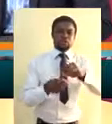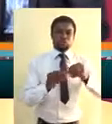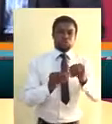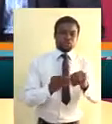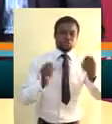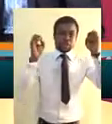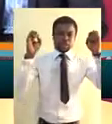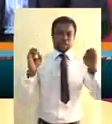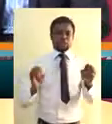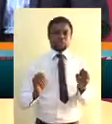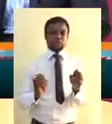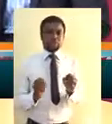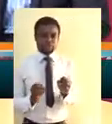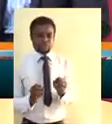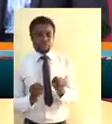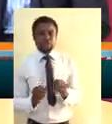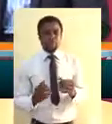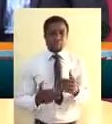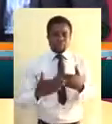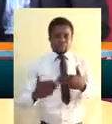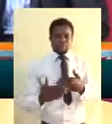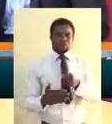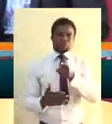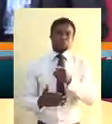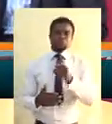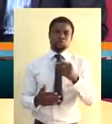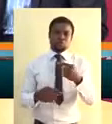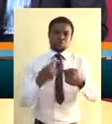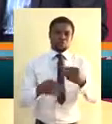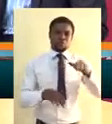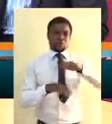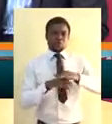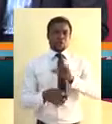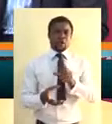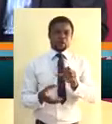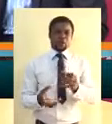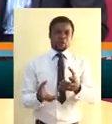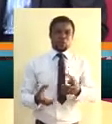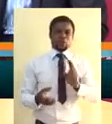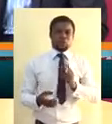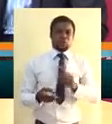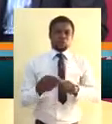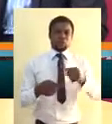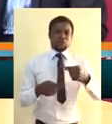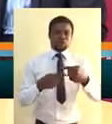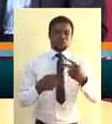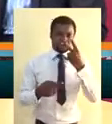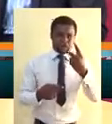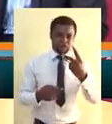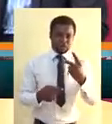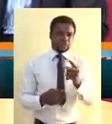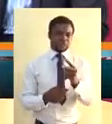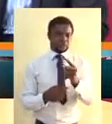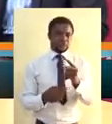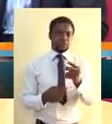a total education indeed. Yes. Before we go on, I want us to just have a look at the STEM